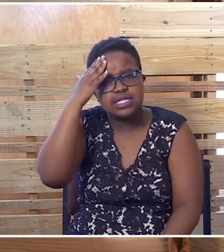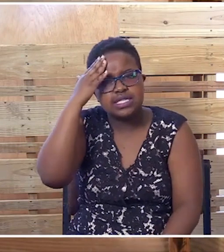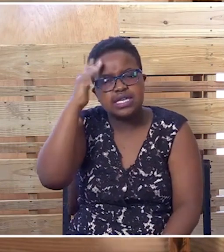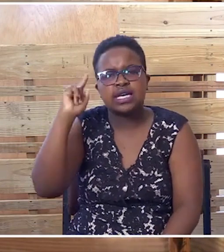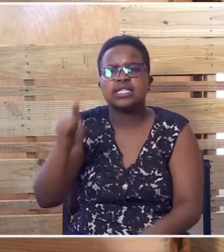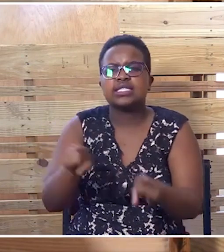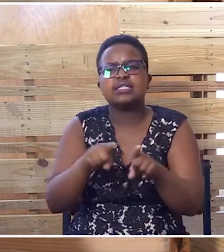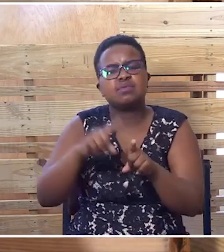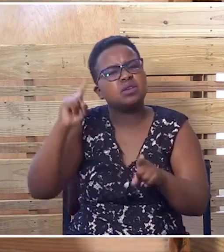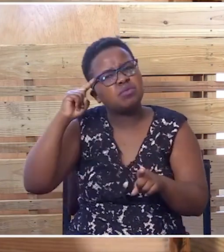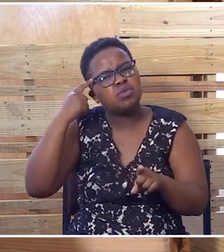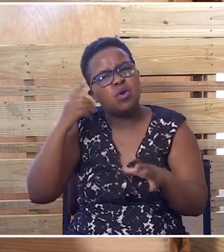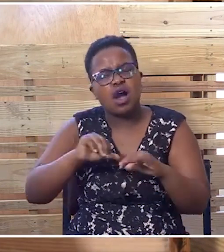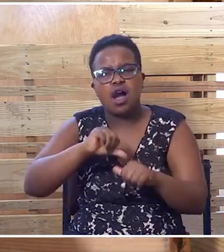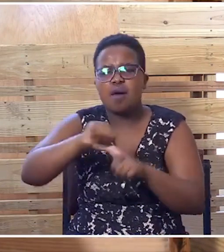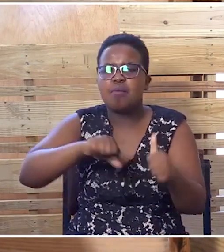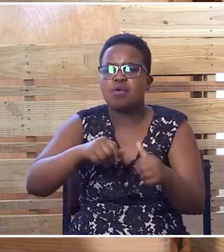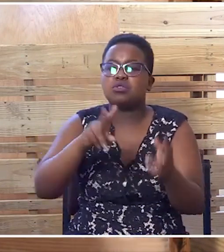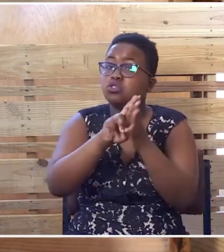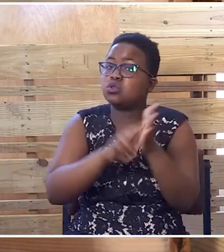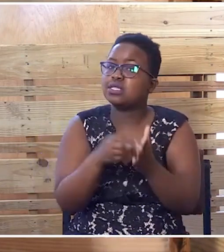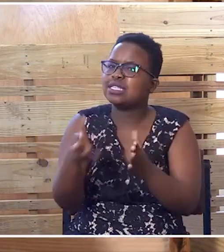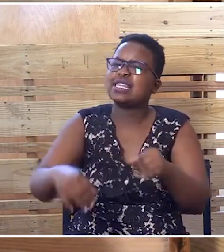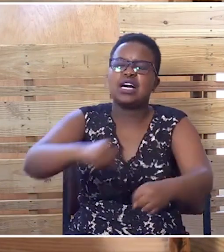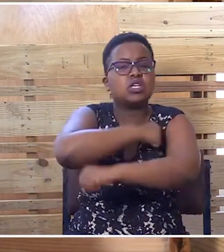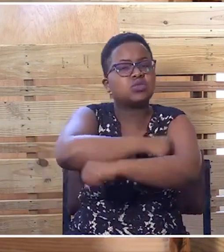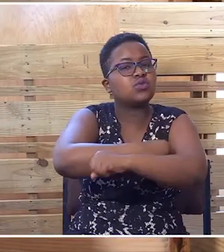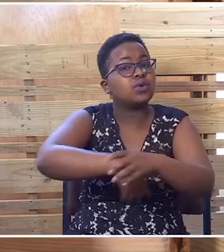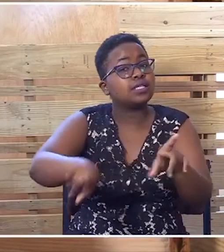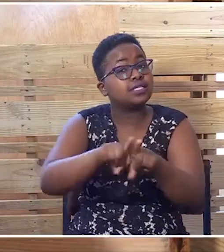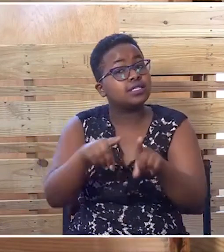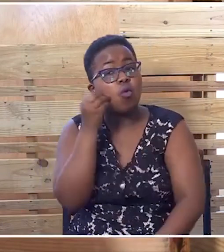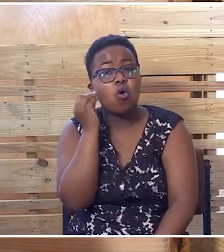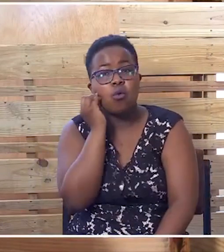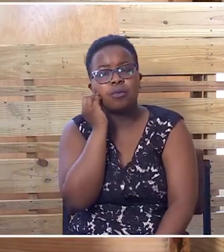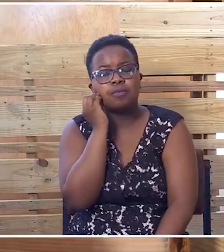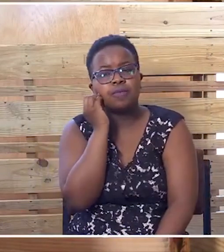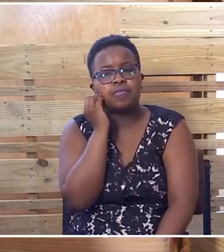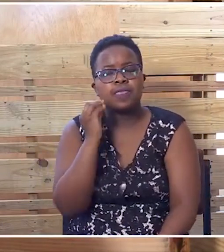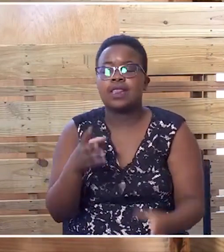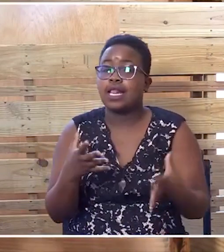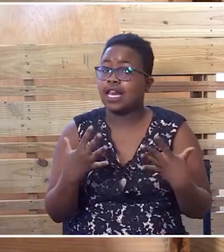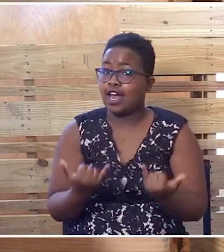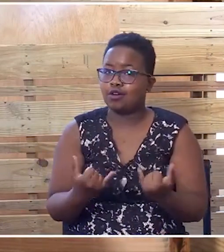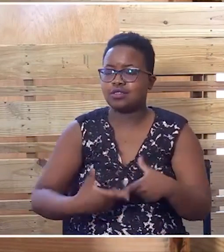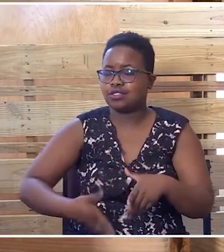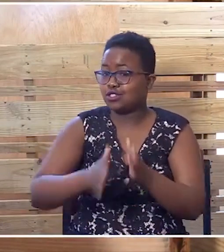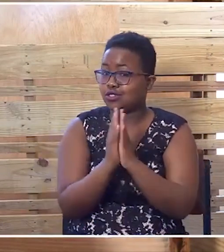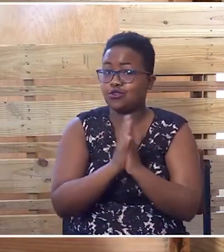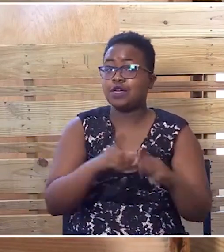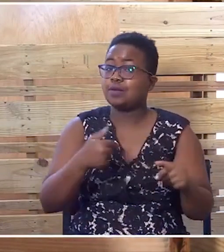given at home and, or at school? And as we think about this, let me give us a story. You know, think about